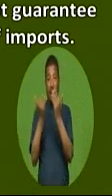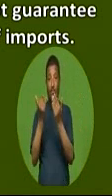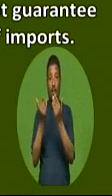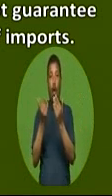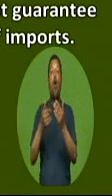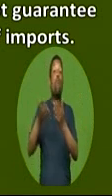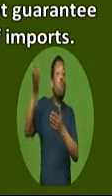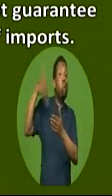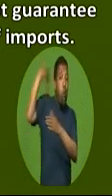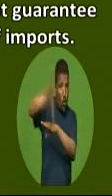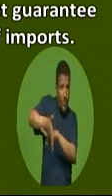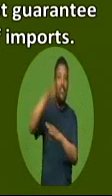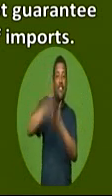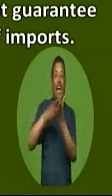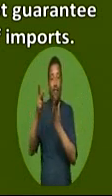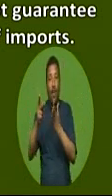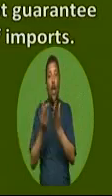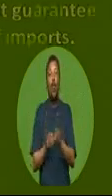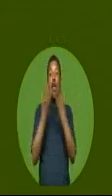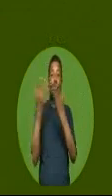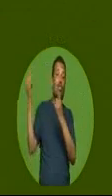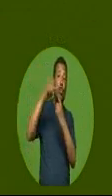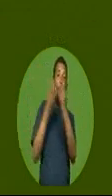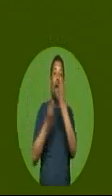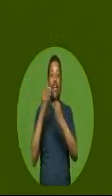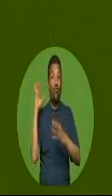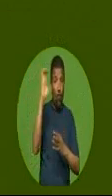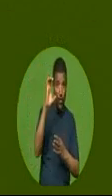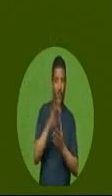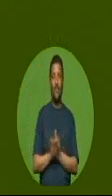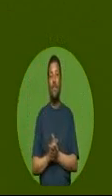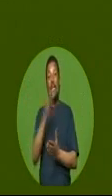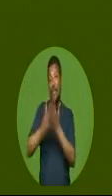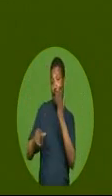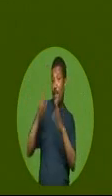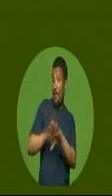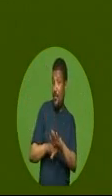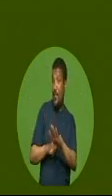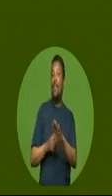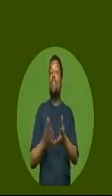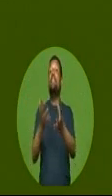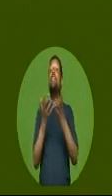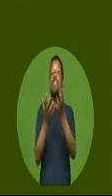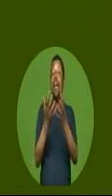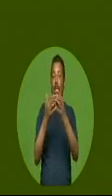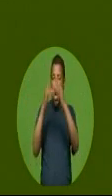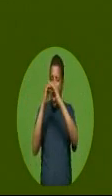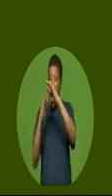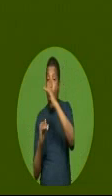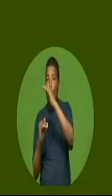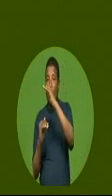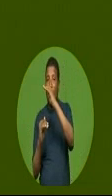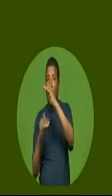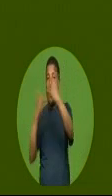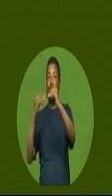post-tariff quantity to market forces. Sometimes the desired lower limit of